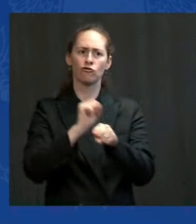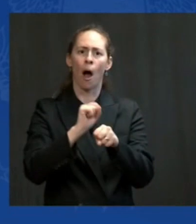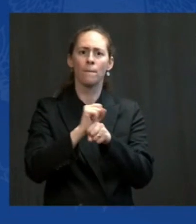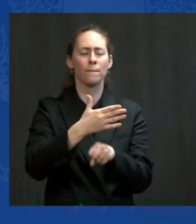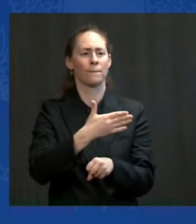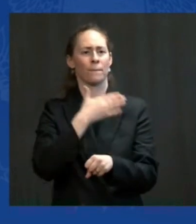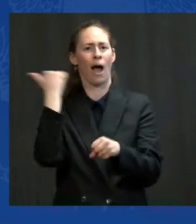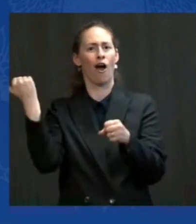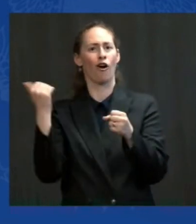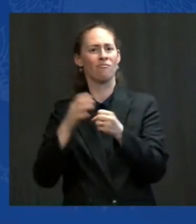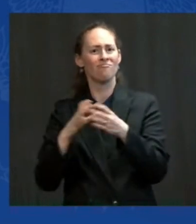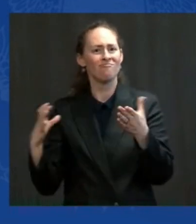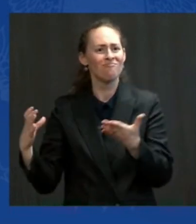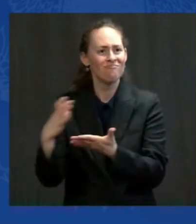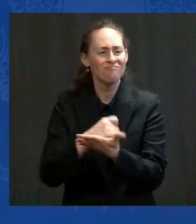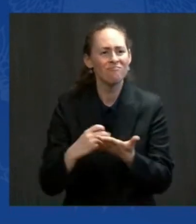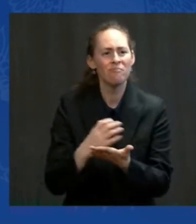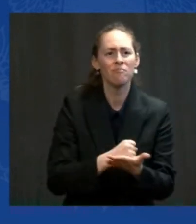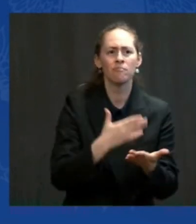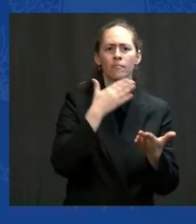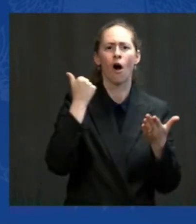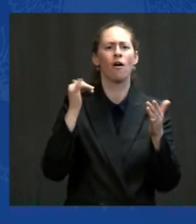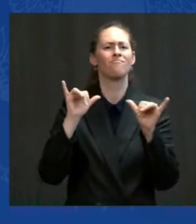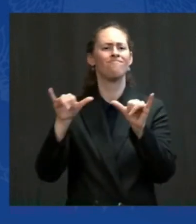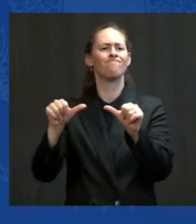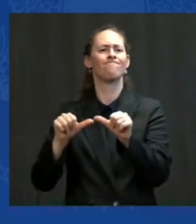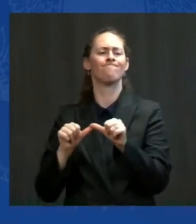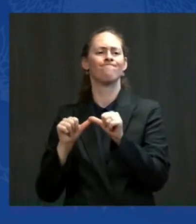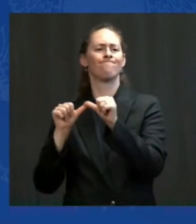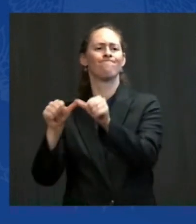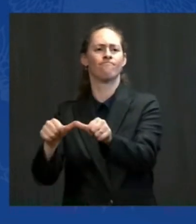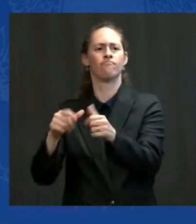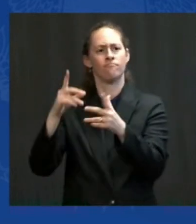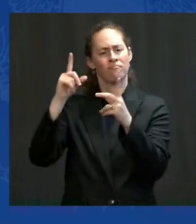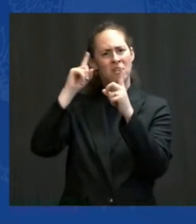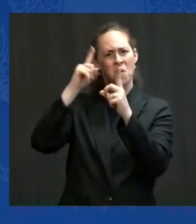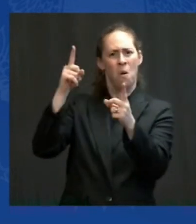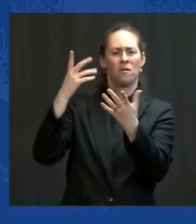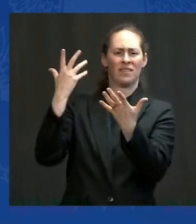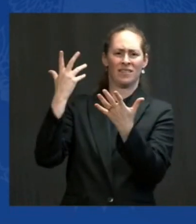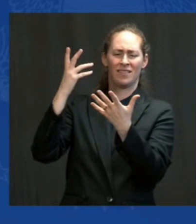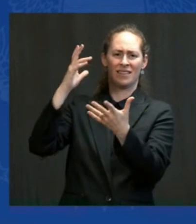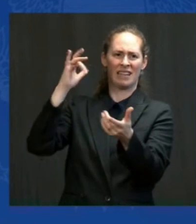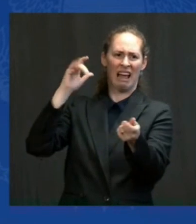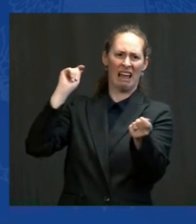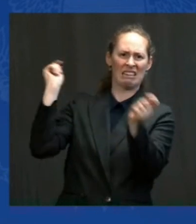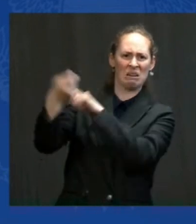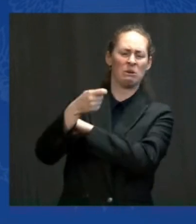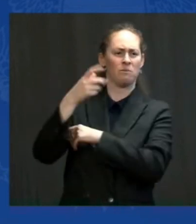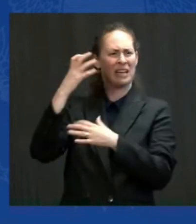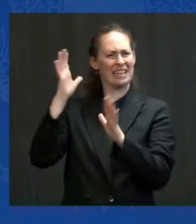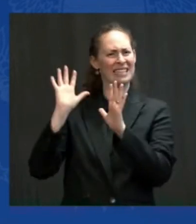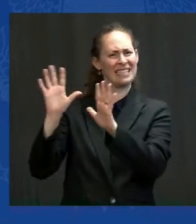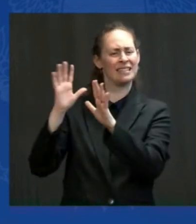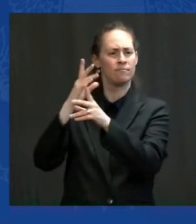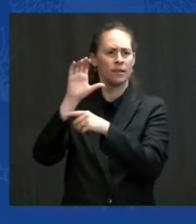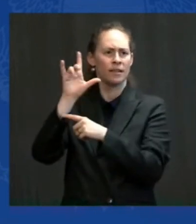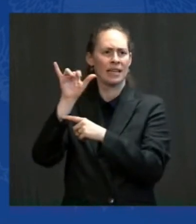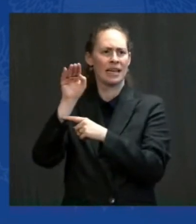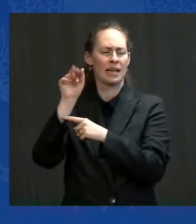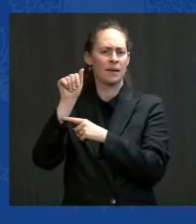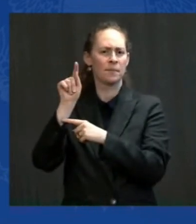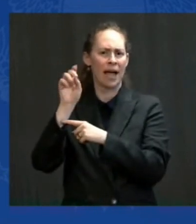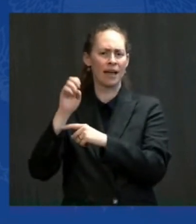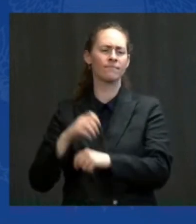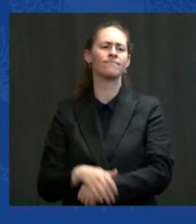more resilient against extreme weather. And we can take on the long overdue work of advancing environmental justice by